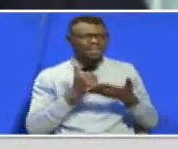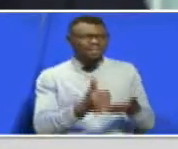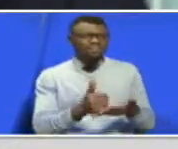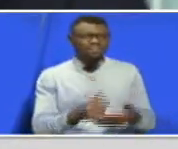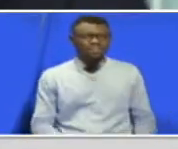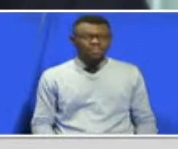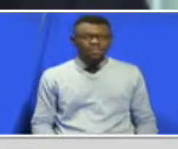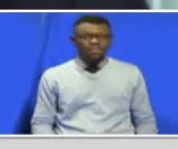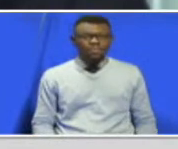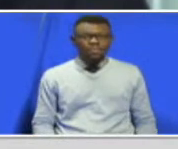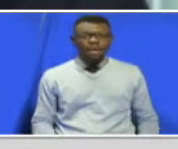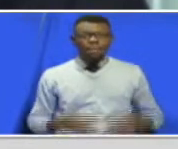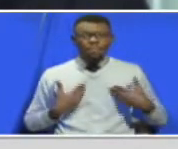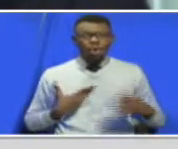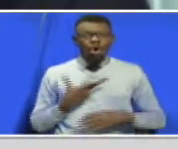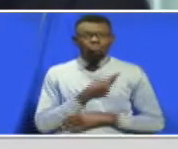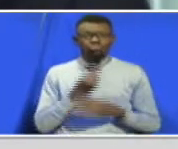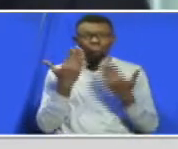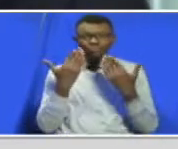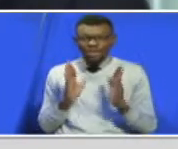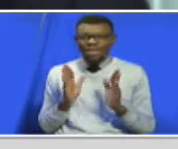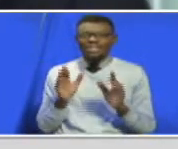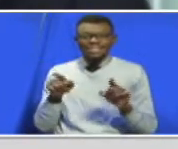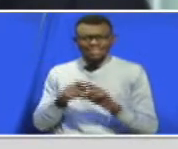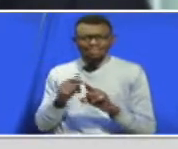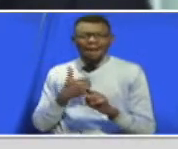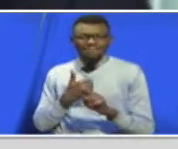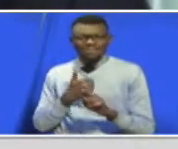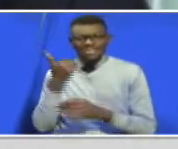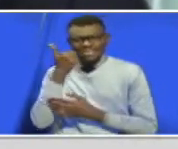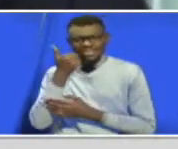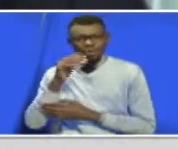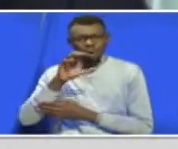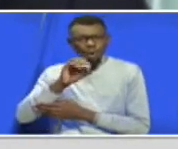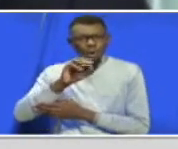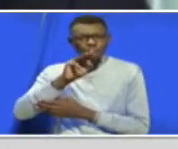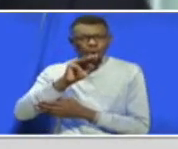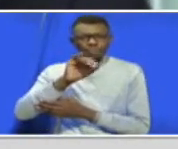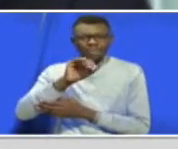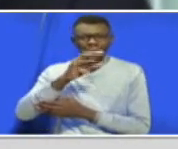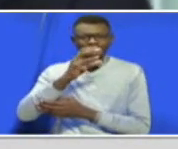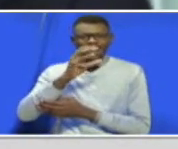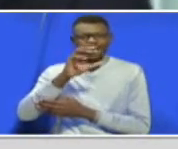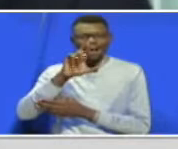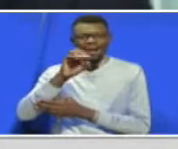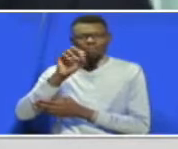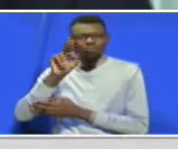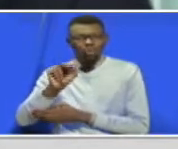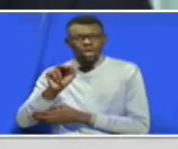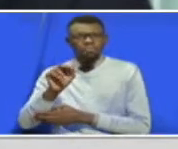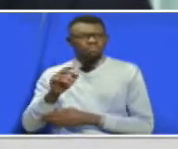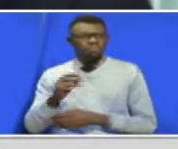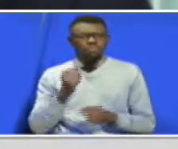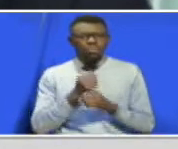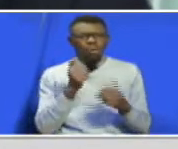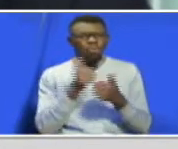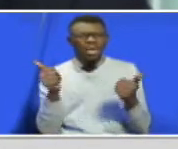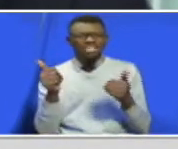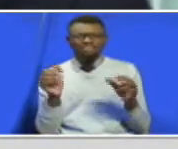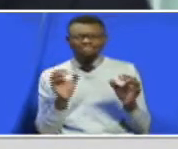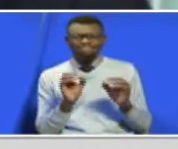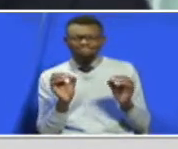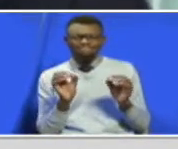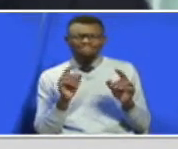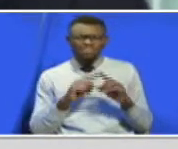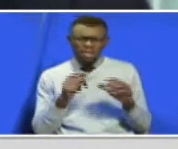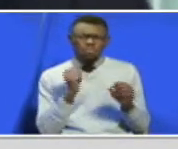being seen among the vaccinated with Omicron. And that is why you are hearing it may be less effective, but doesn't mean it is not